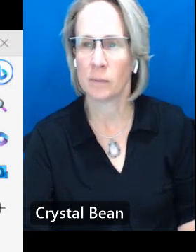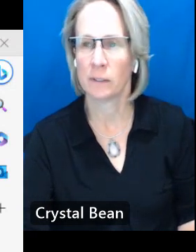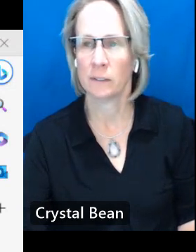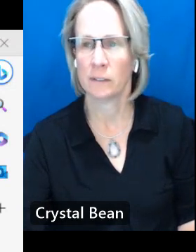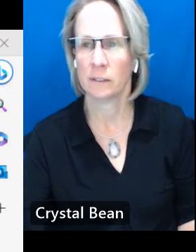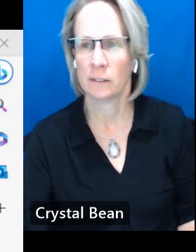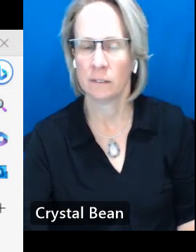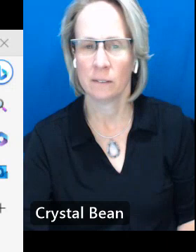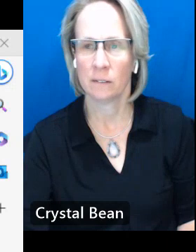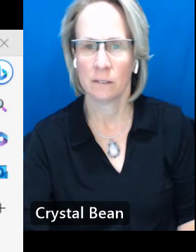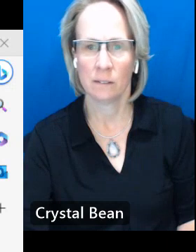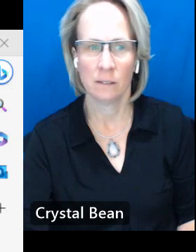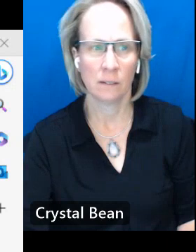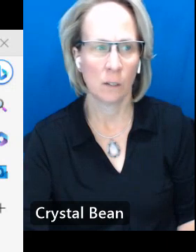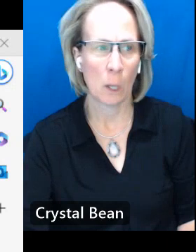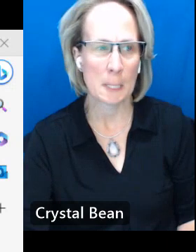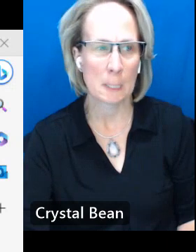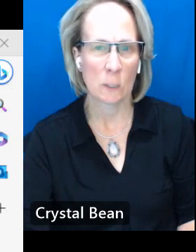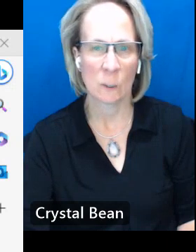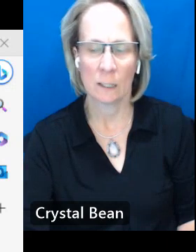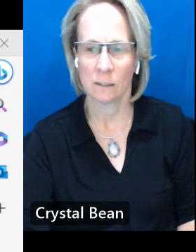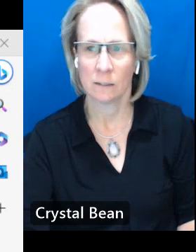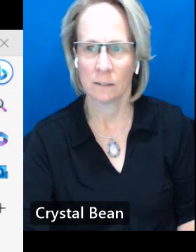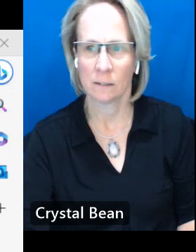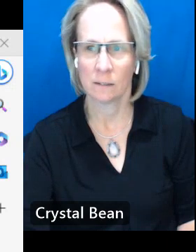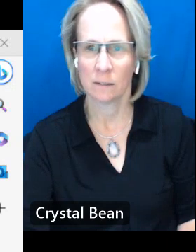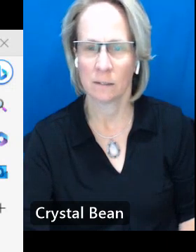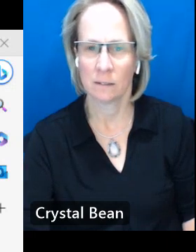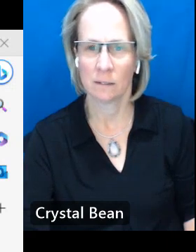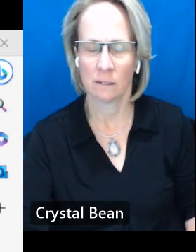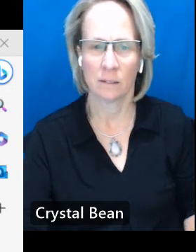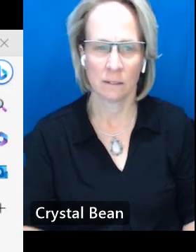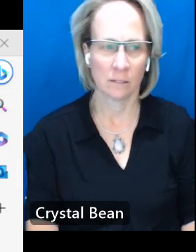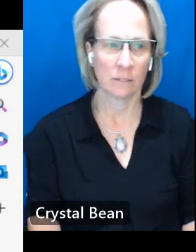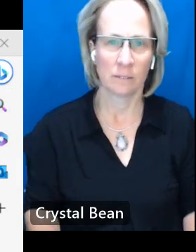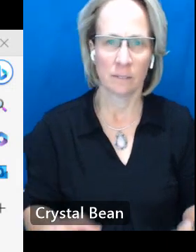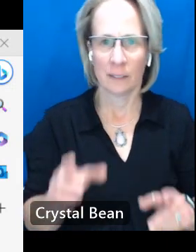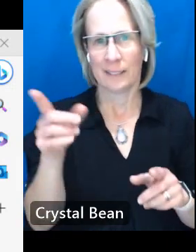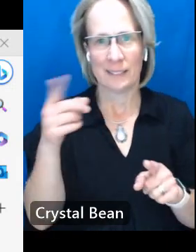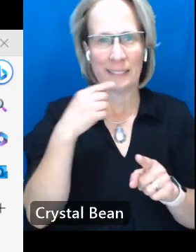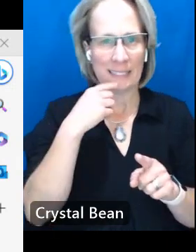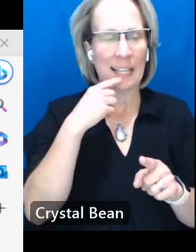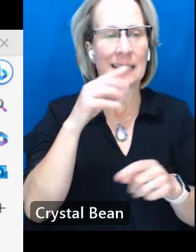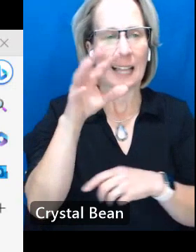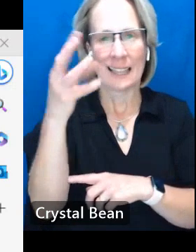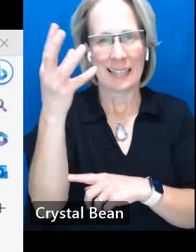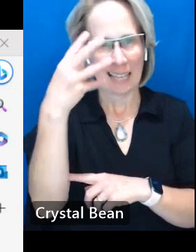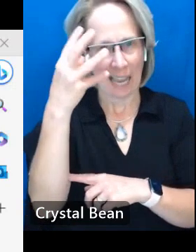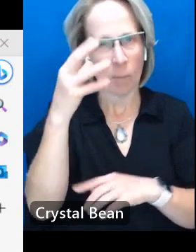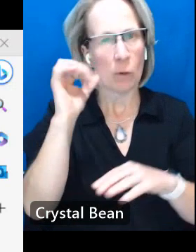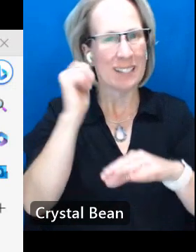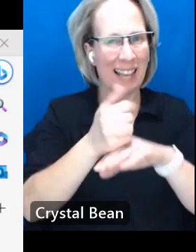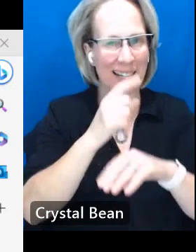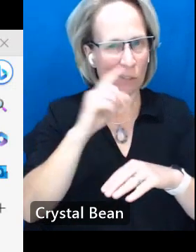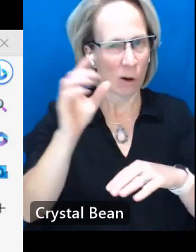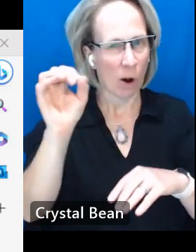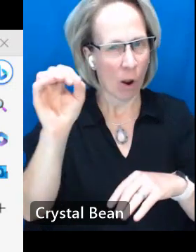I don't know. The camera settings are on, so I'm not sure why your camera is not showing.